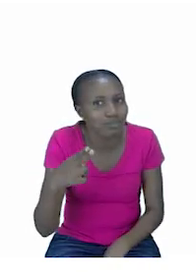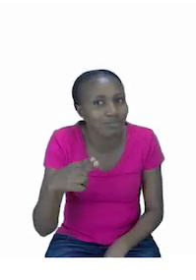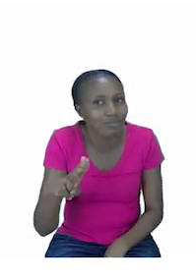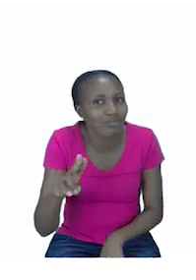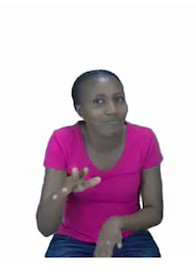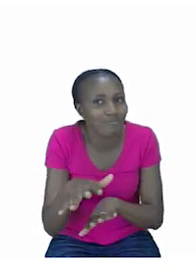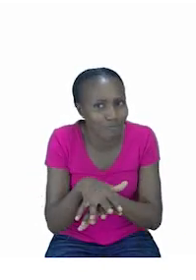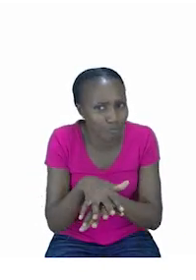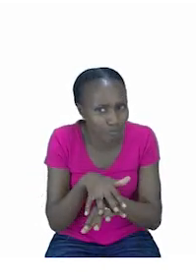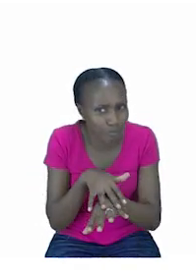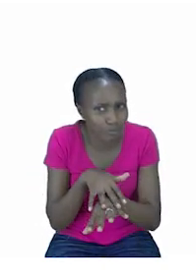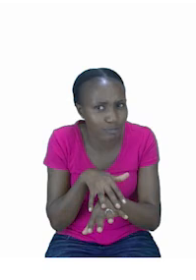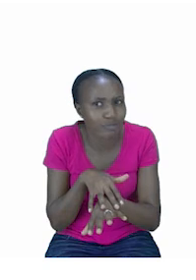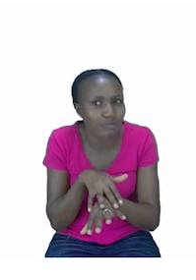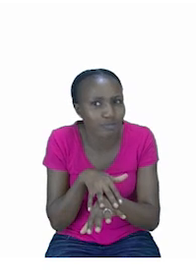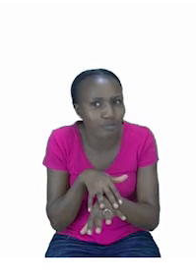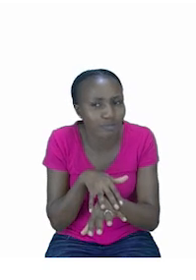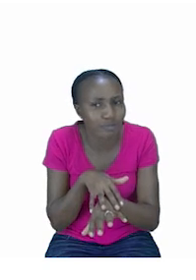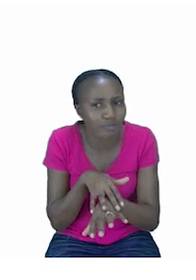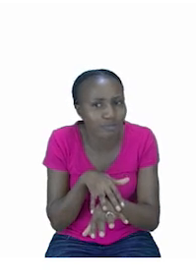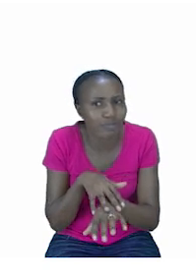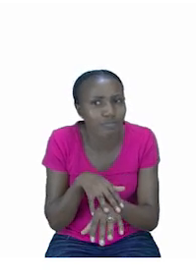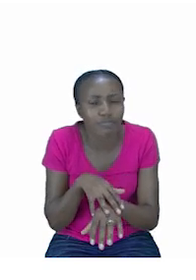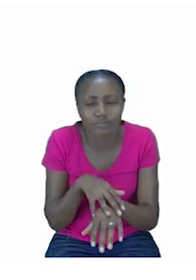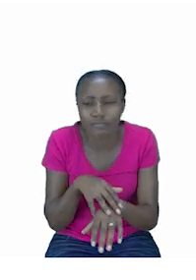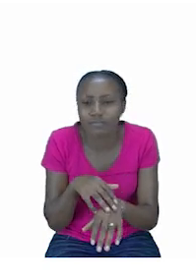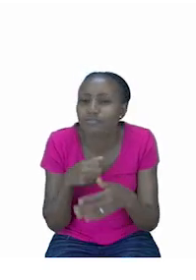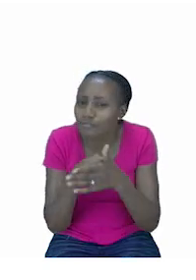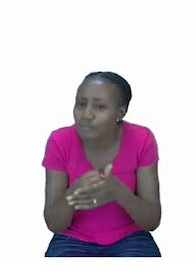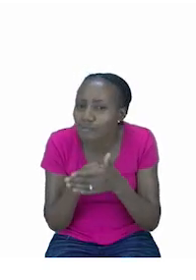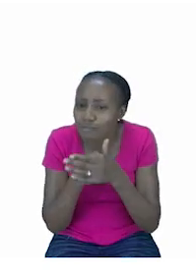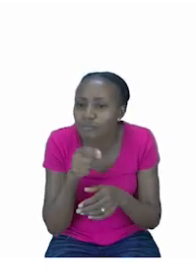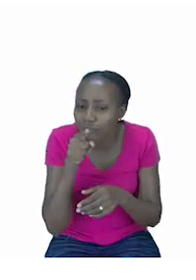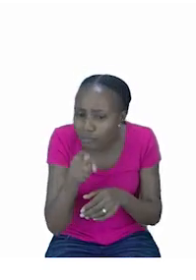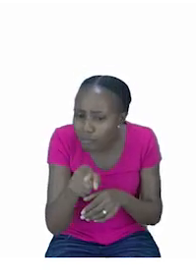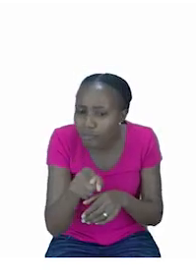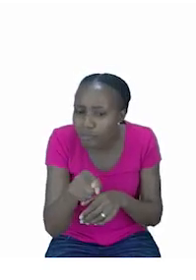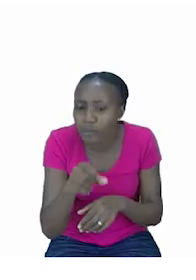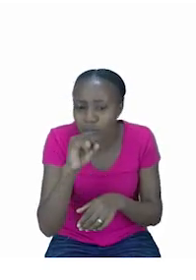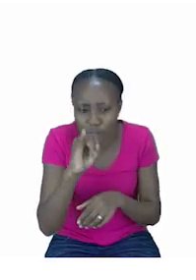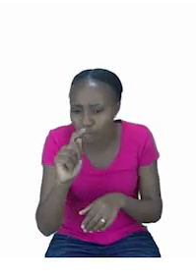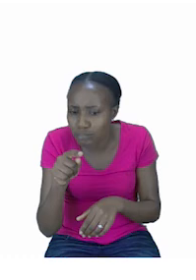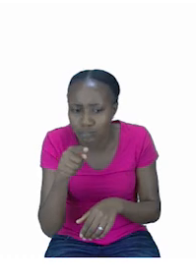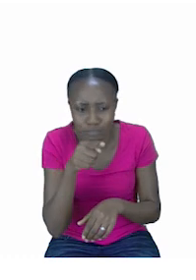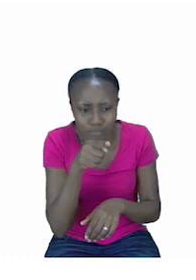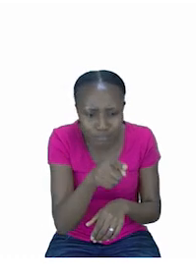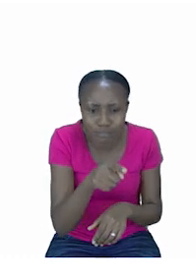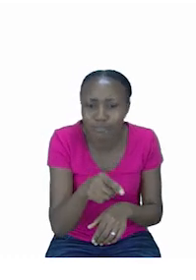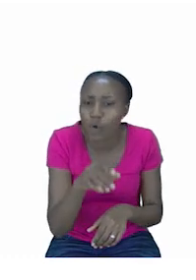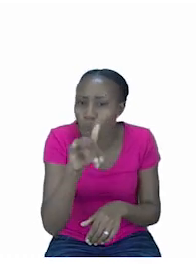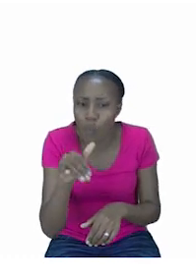which pronoun is for which, try and point to things and say what pronoun should be